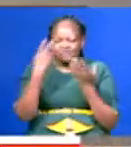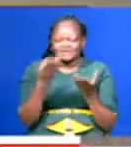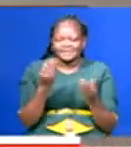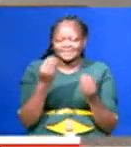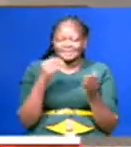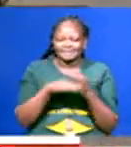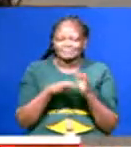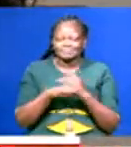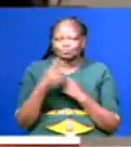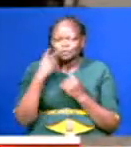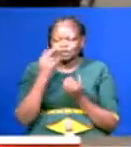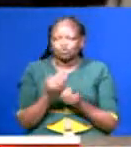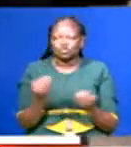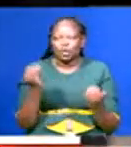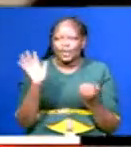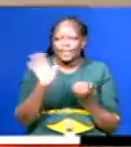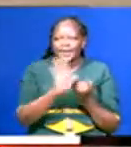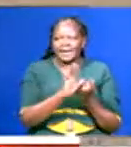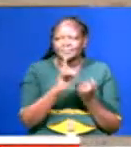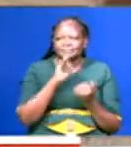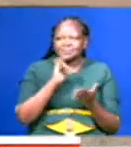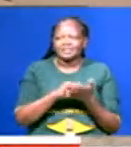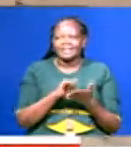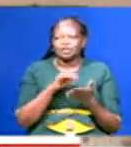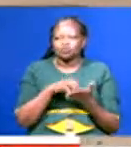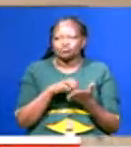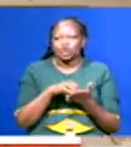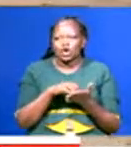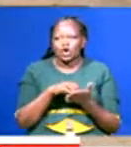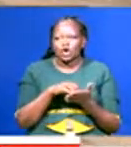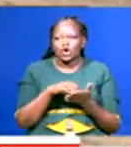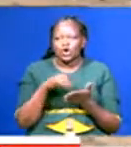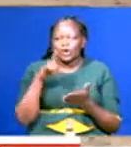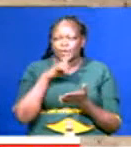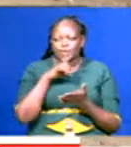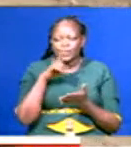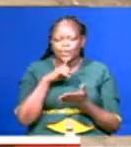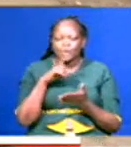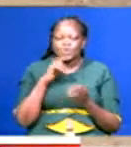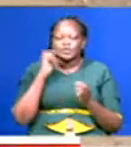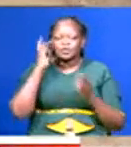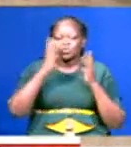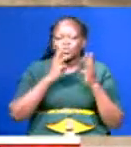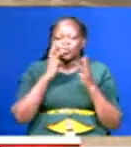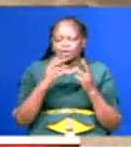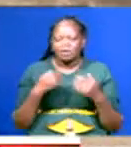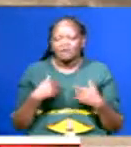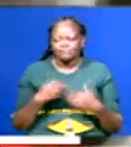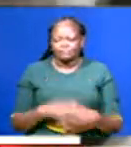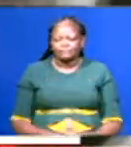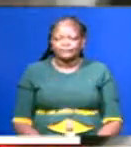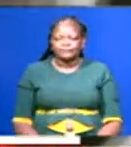check on their children, terming the situation worrisome. Kamche Menza for Prime Edition.